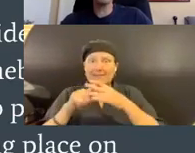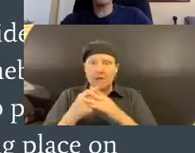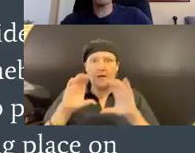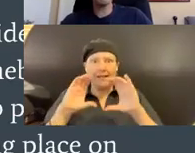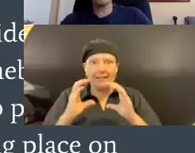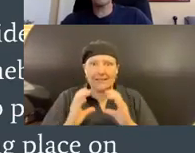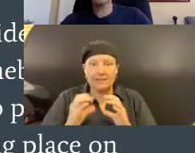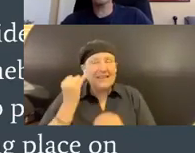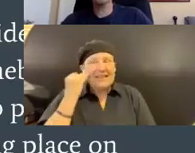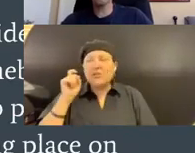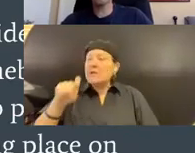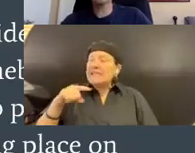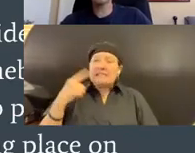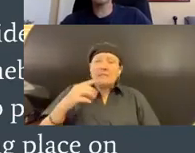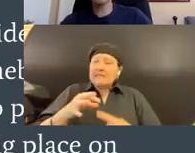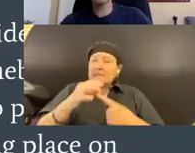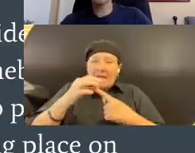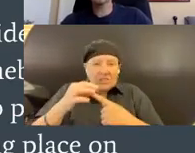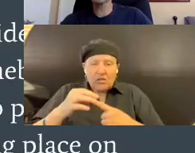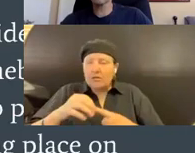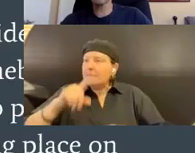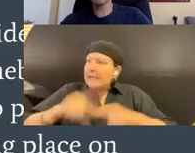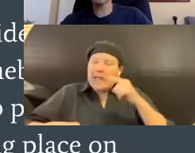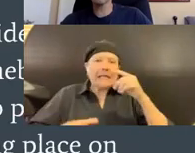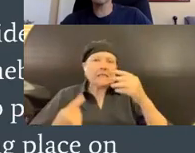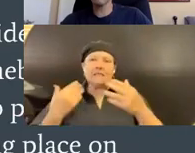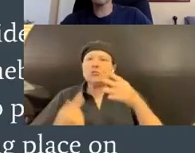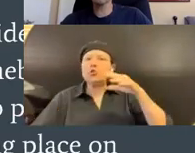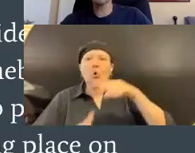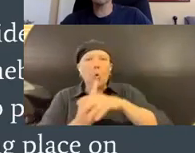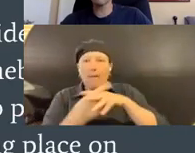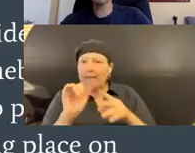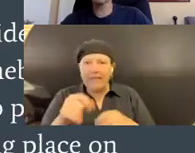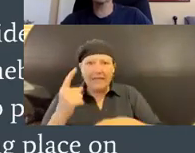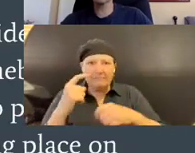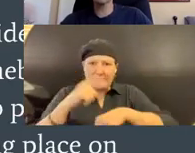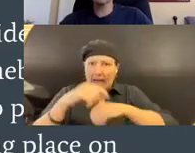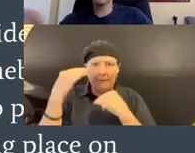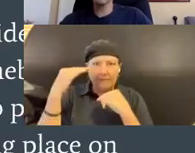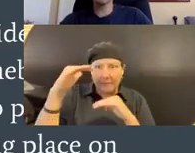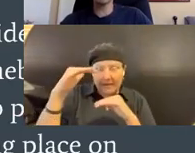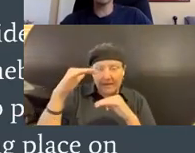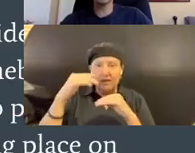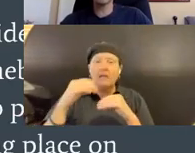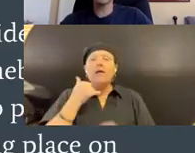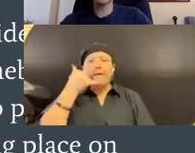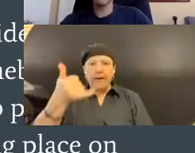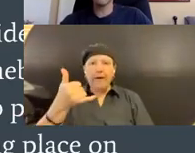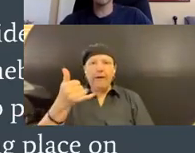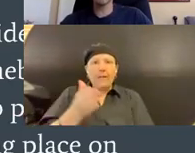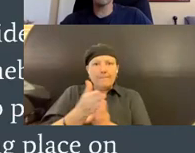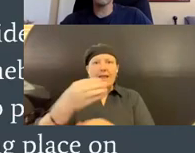special, like you can't make it and there's just no way around it, you know, please just call the main office, and then what will happen is Miss